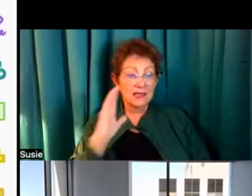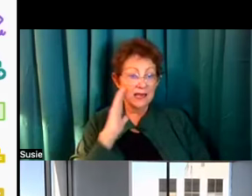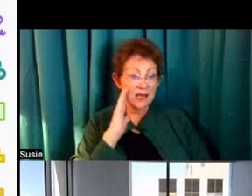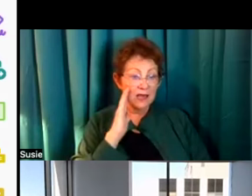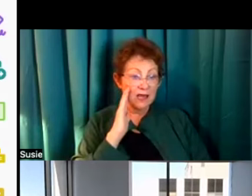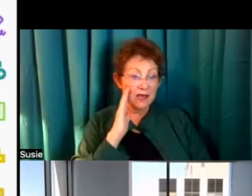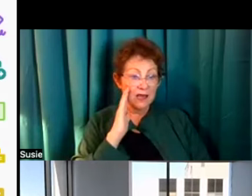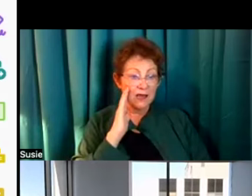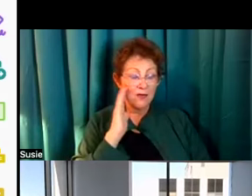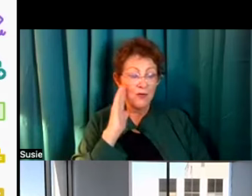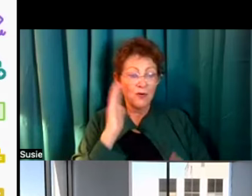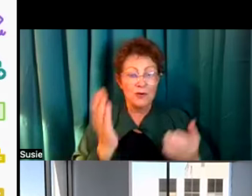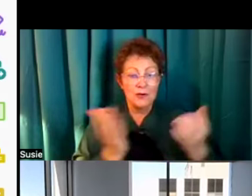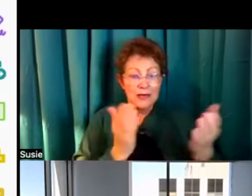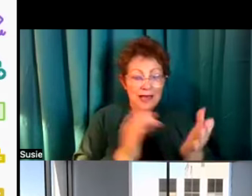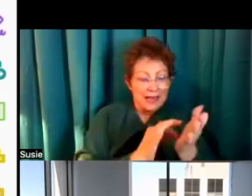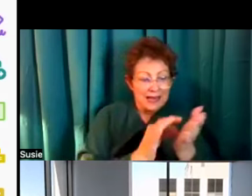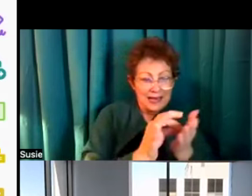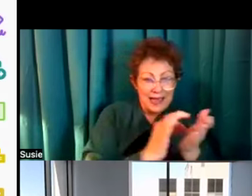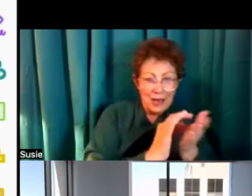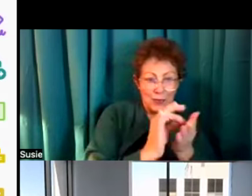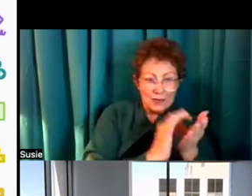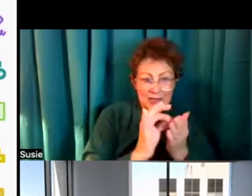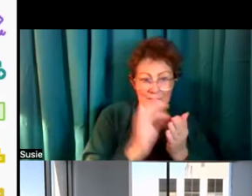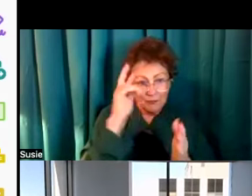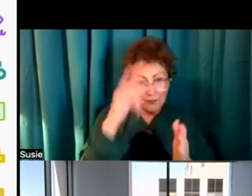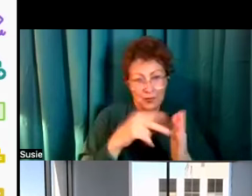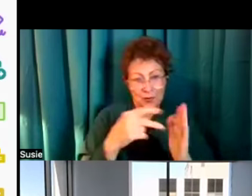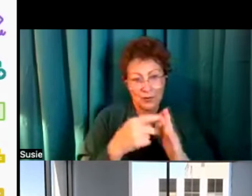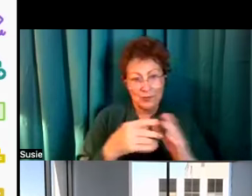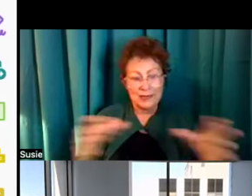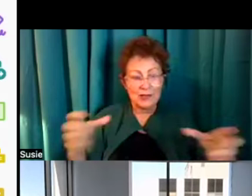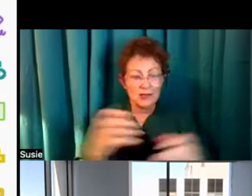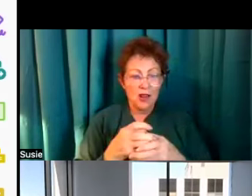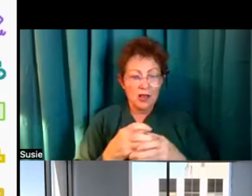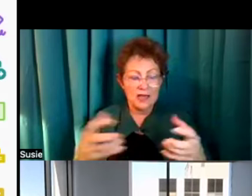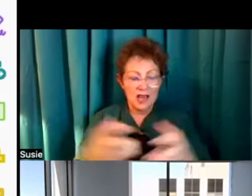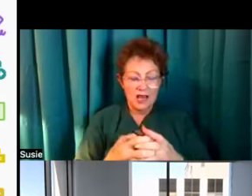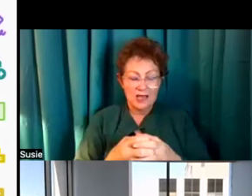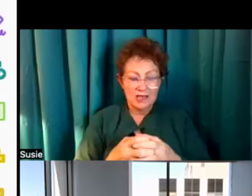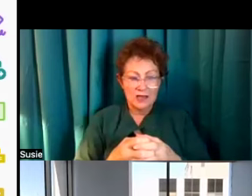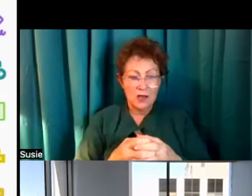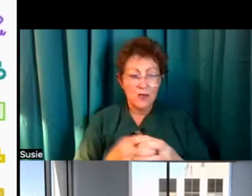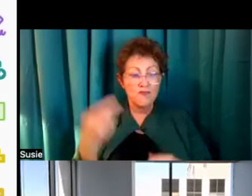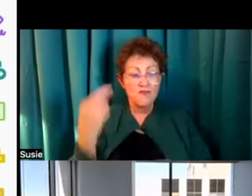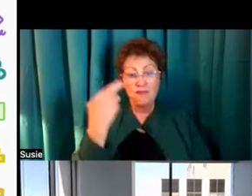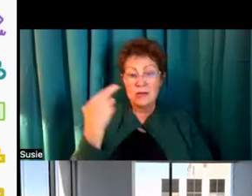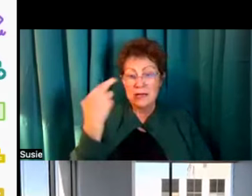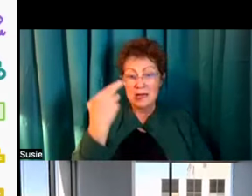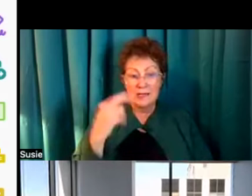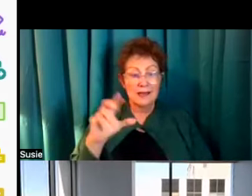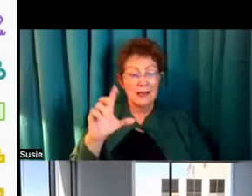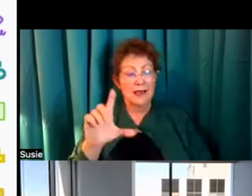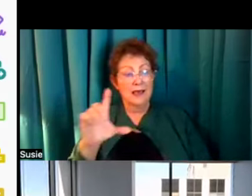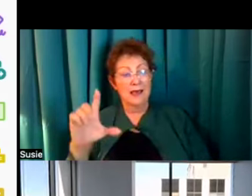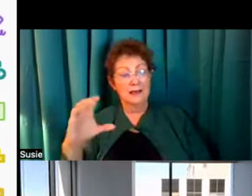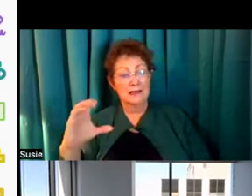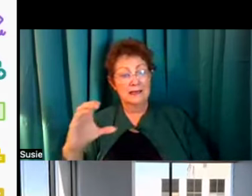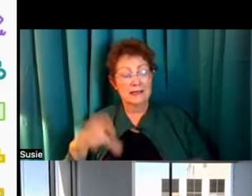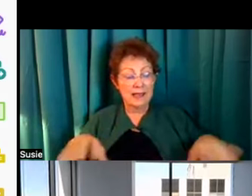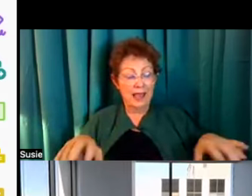LLC can be sort of for accounting purposes consolidated. The issue with using that is the LLC's